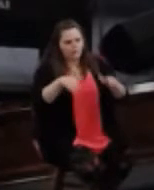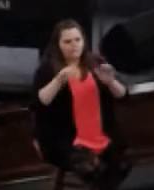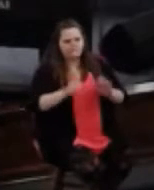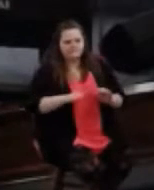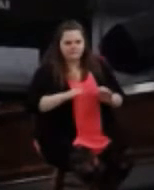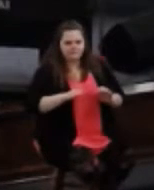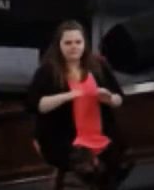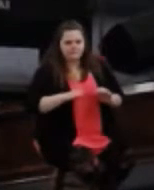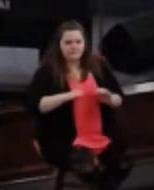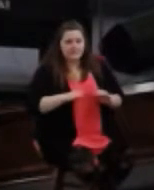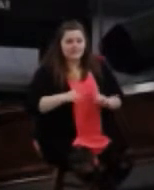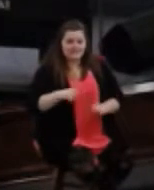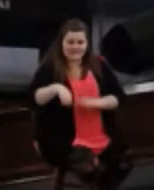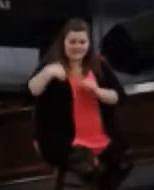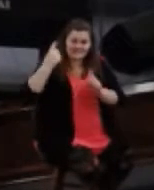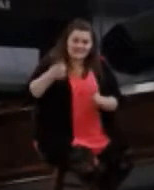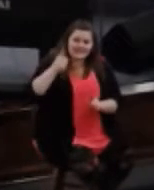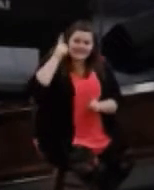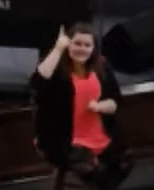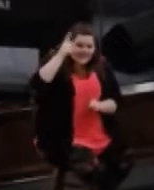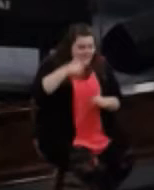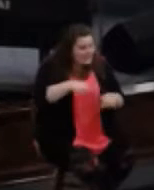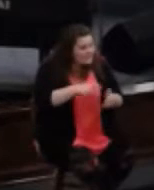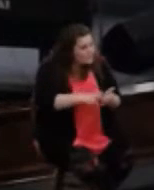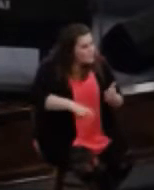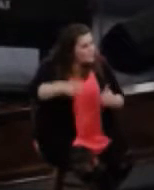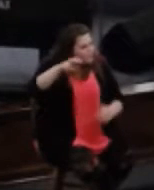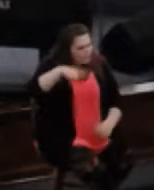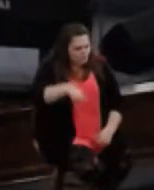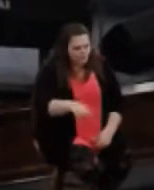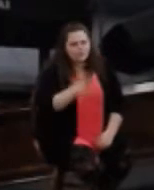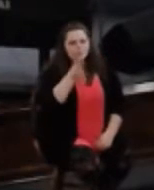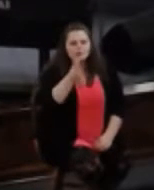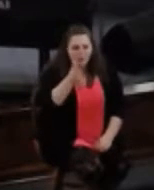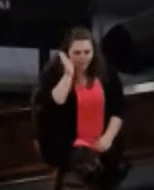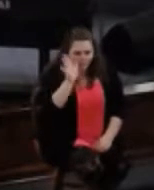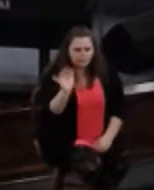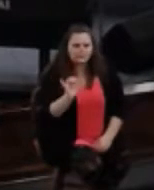And because he rose, so would my grandma.